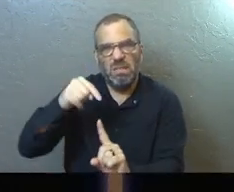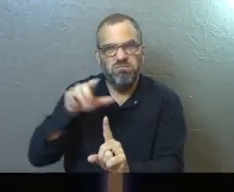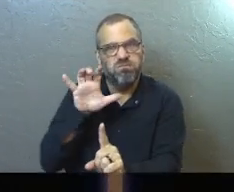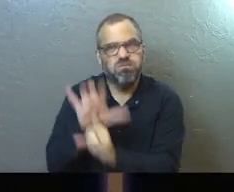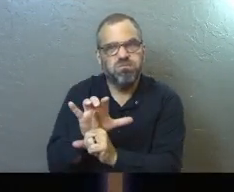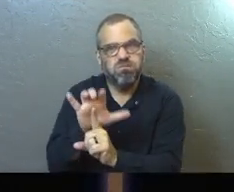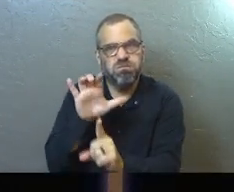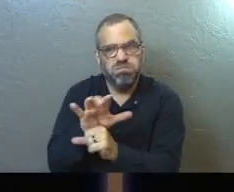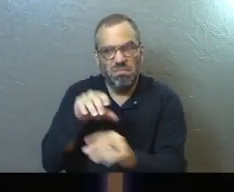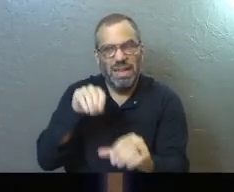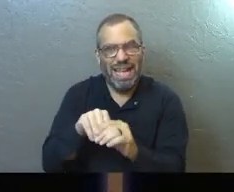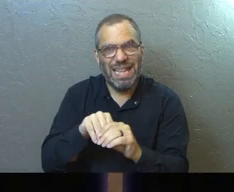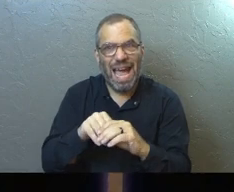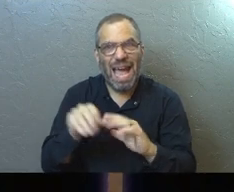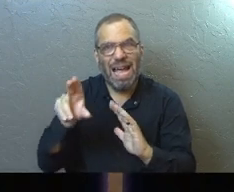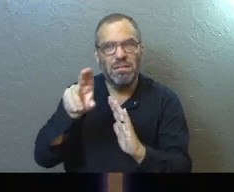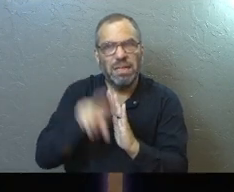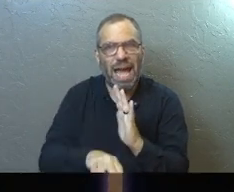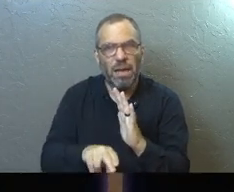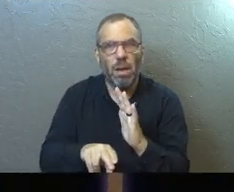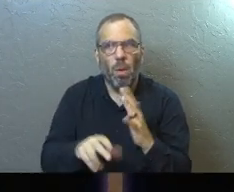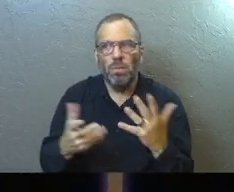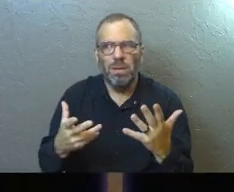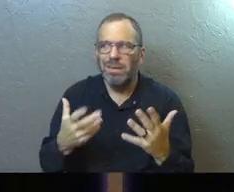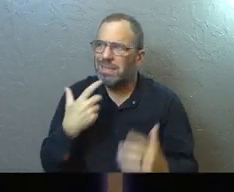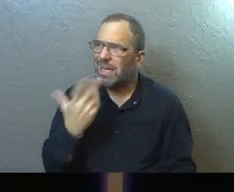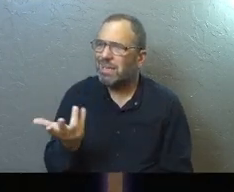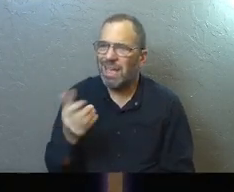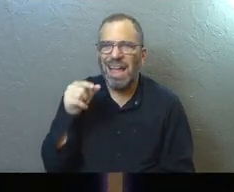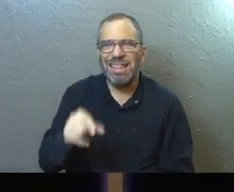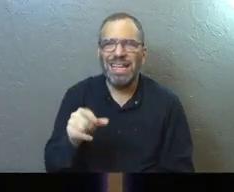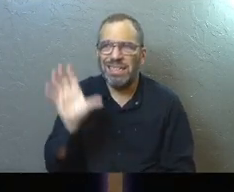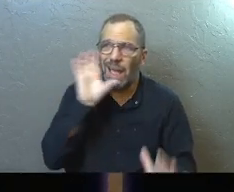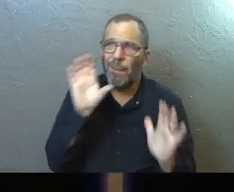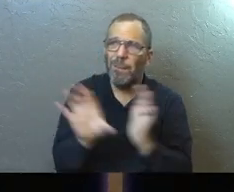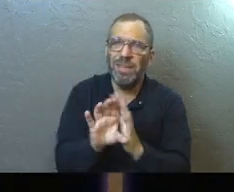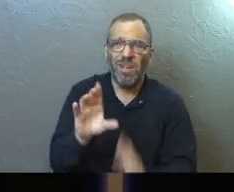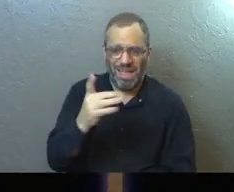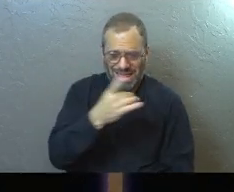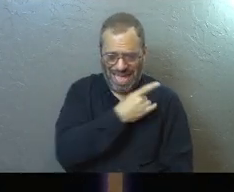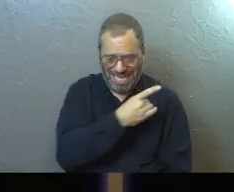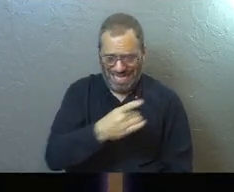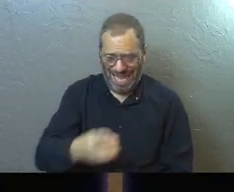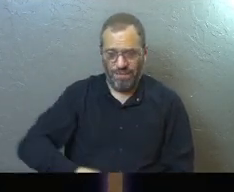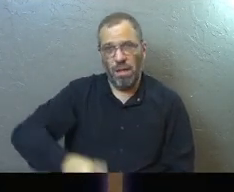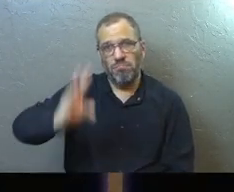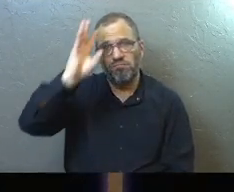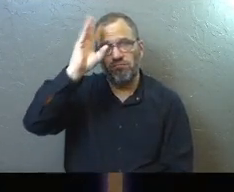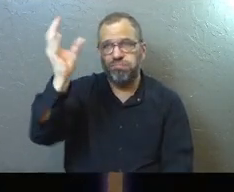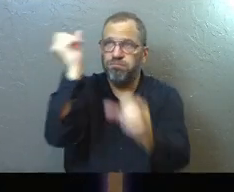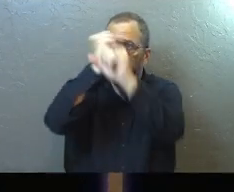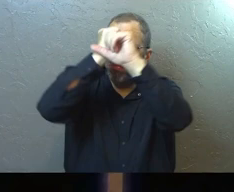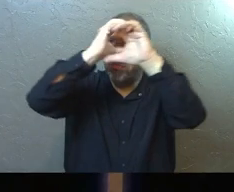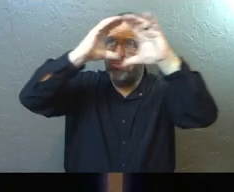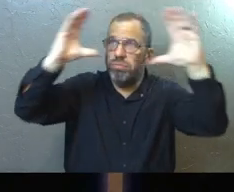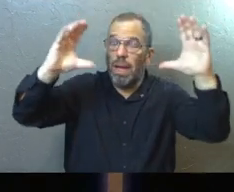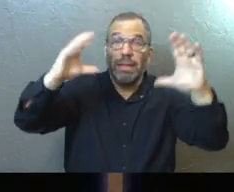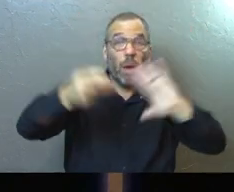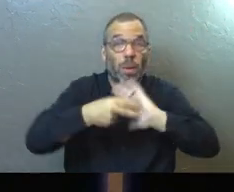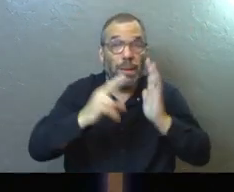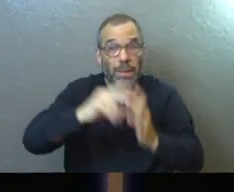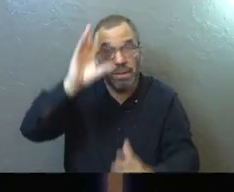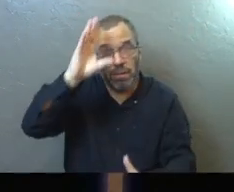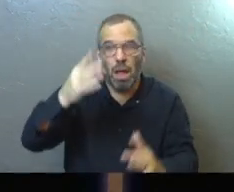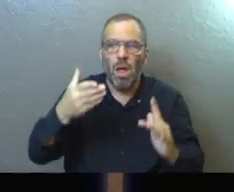painting throughout the catacombs. What does that tell you? It tells you that this image that King David came up with, and I say he came up